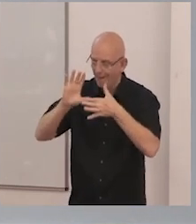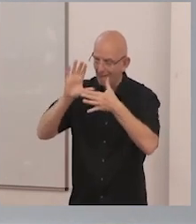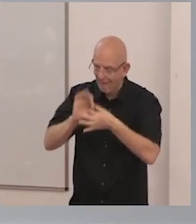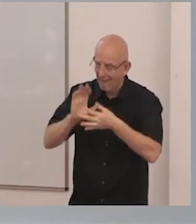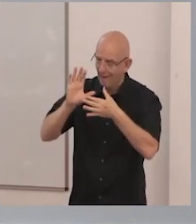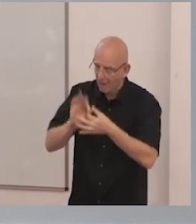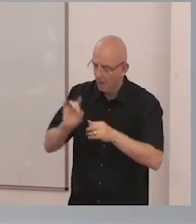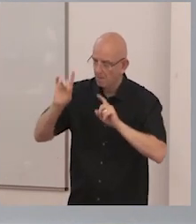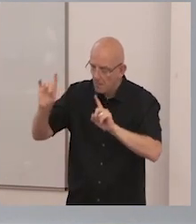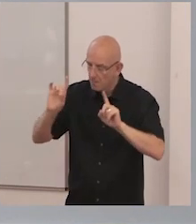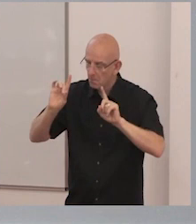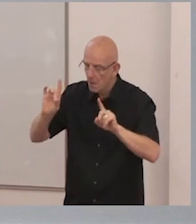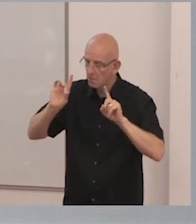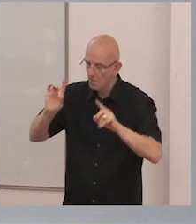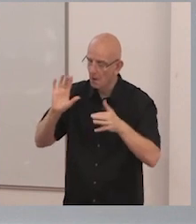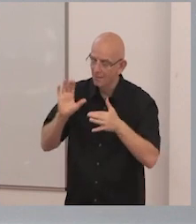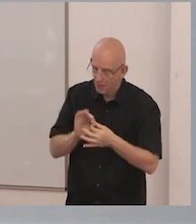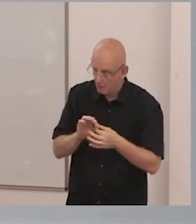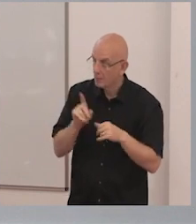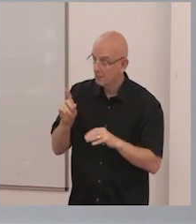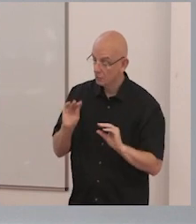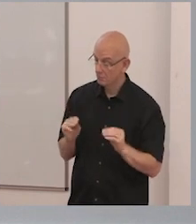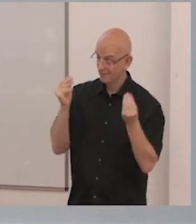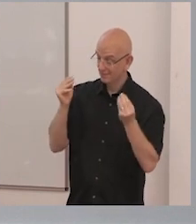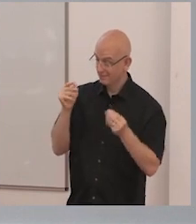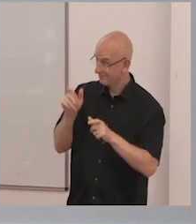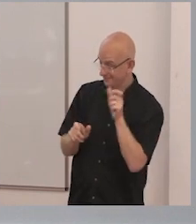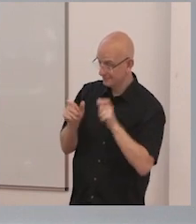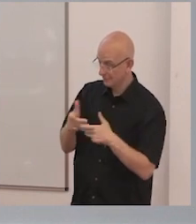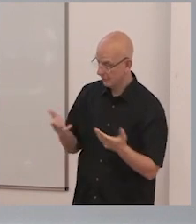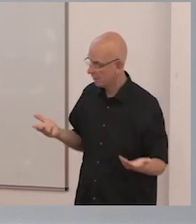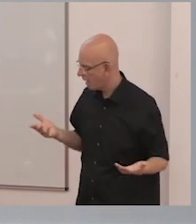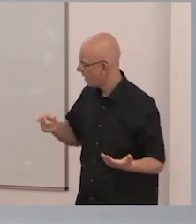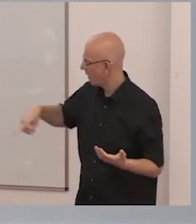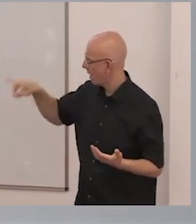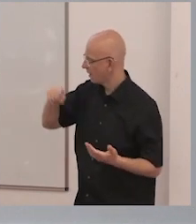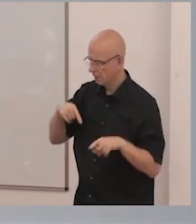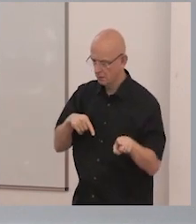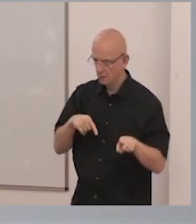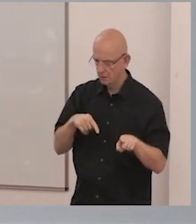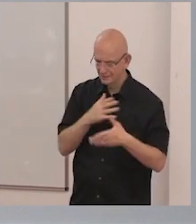For example, it includes language such as subject to available resources.